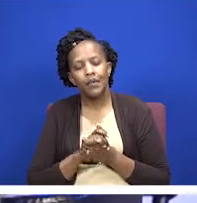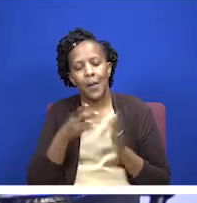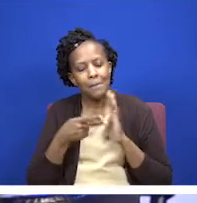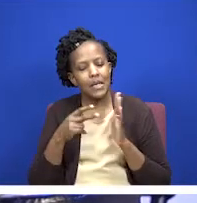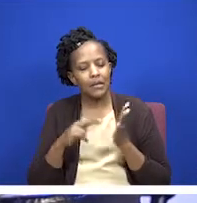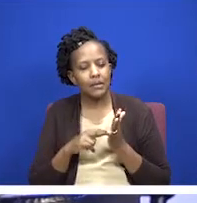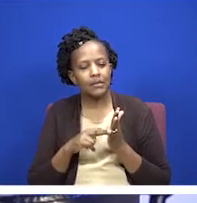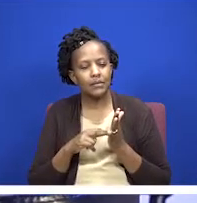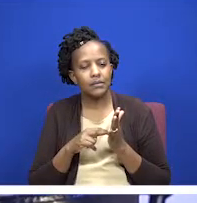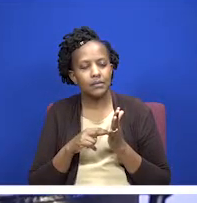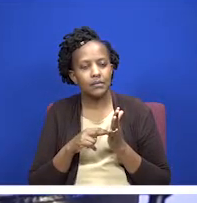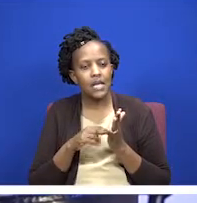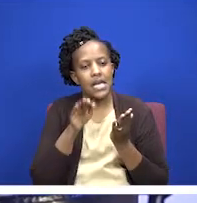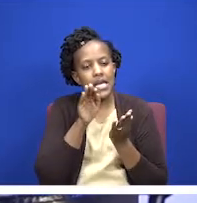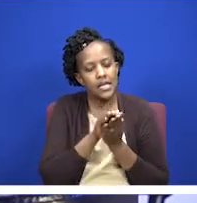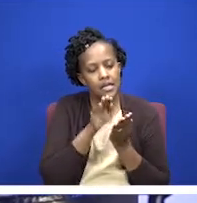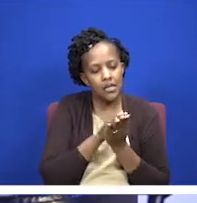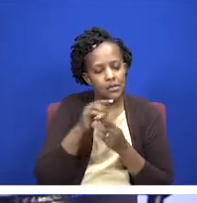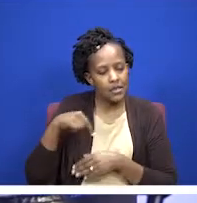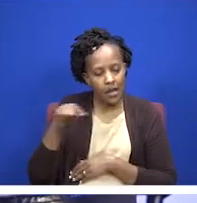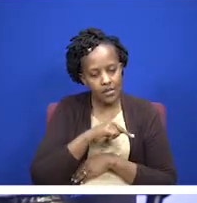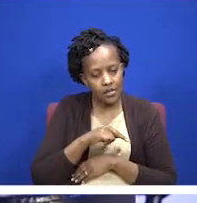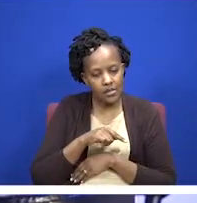he keeps us as his own, and